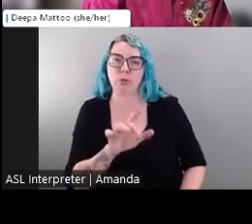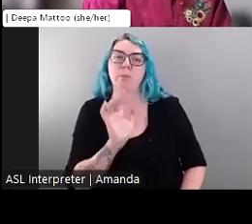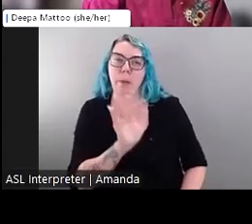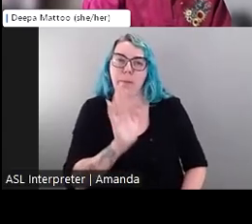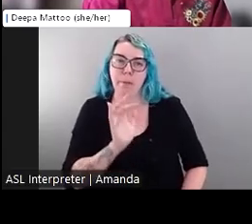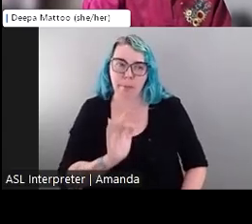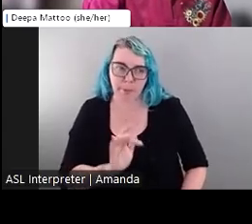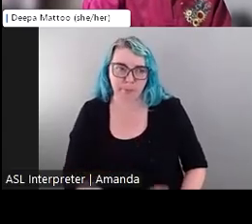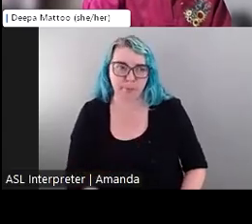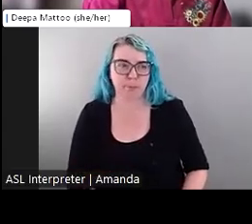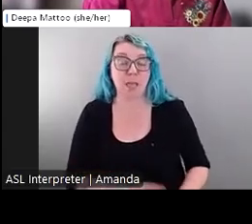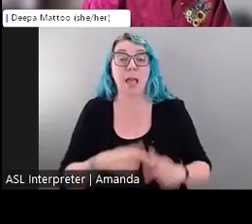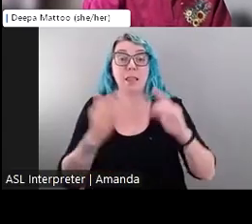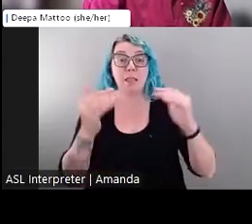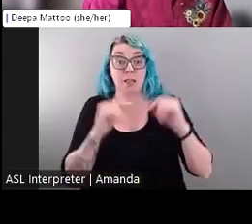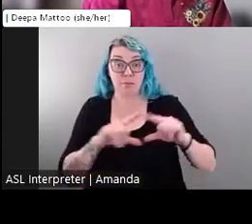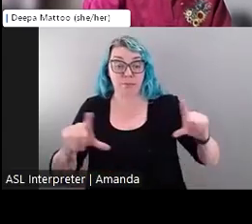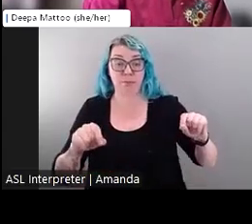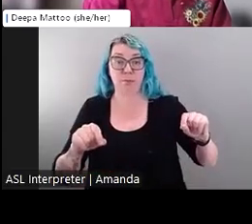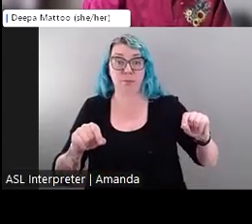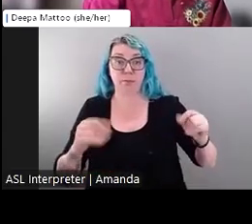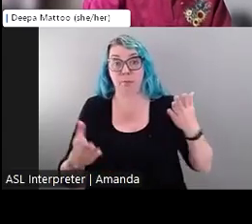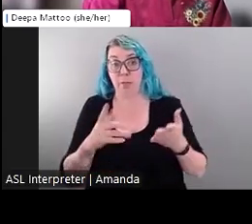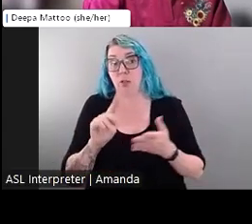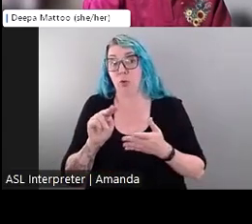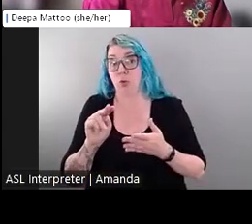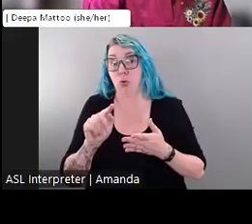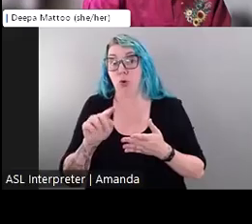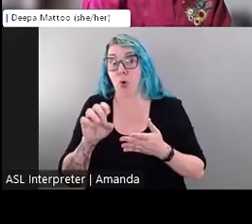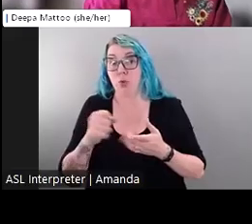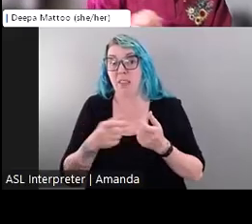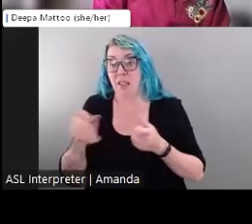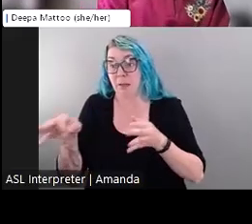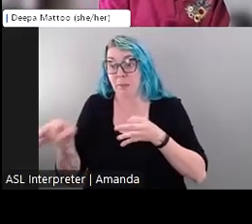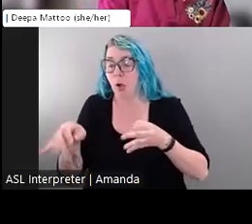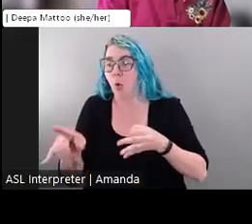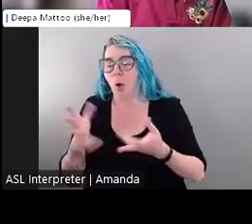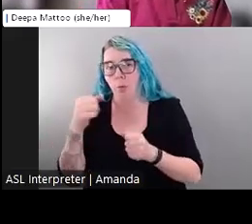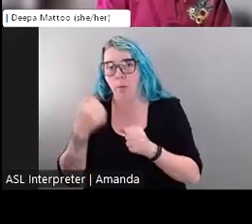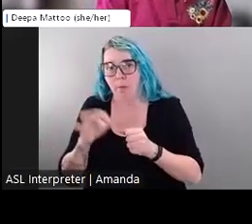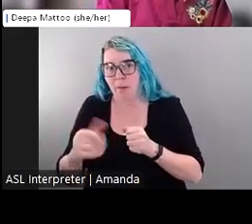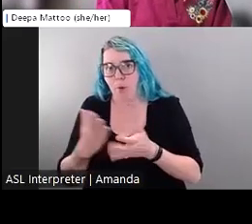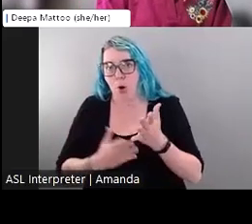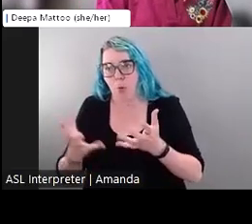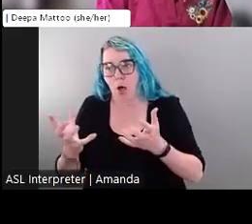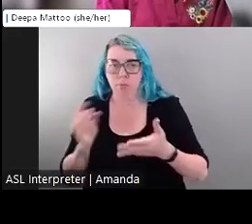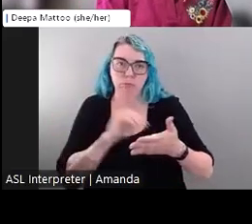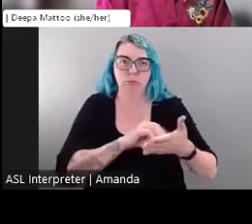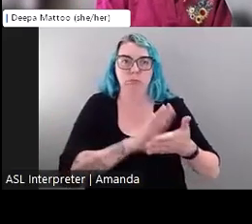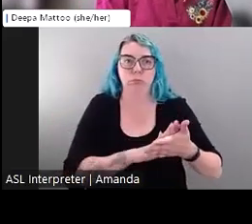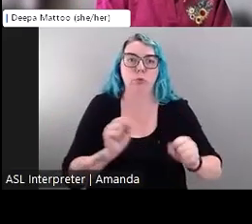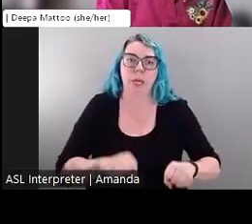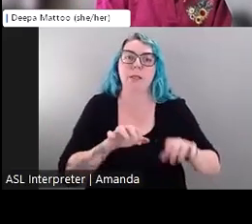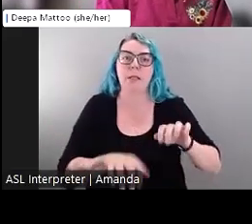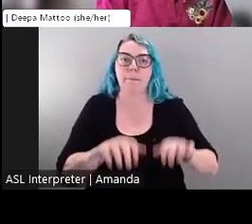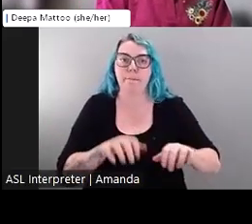any additional information that your client brings up that may be relevant. All of this information will translate onto the risk factor report, which I'll show you in a